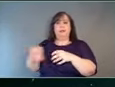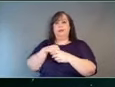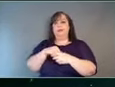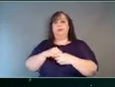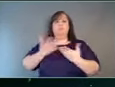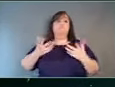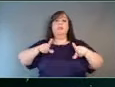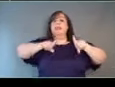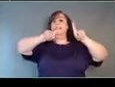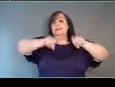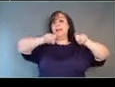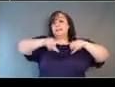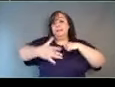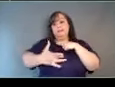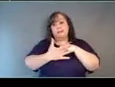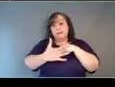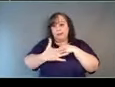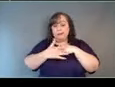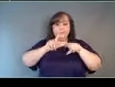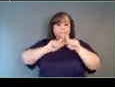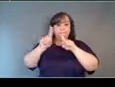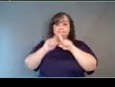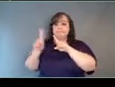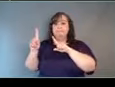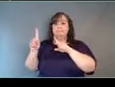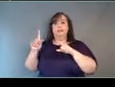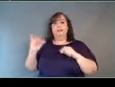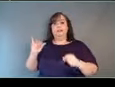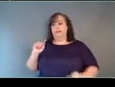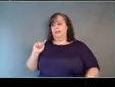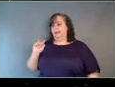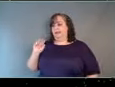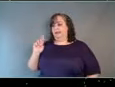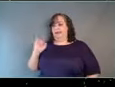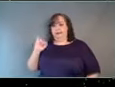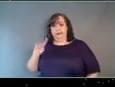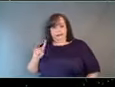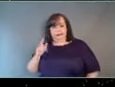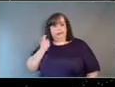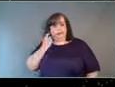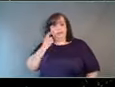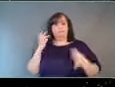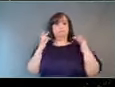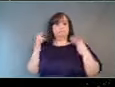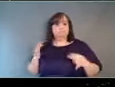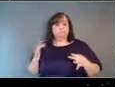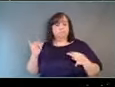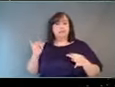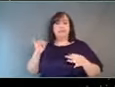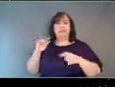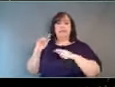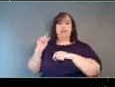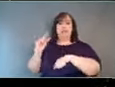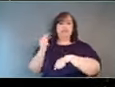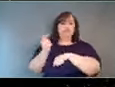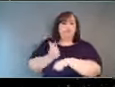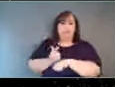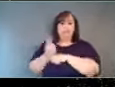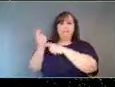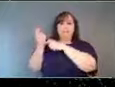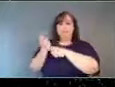some of the technologies that Tarek discussed earlier, using things like gravity tractors to kind of slowly